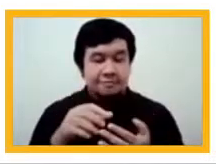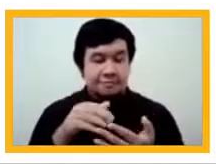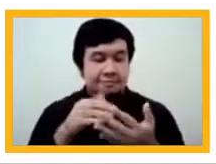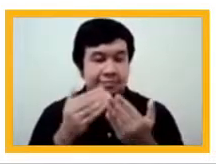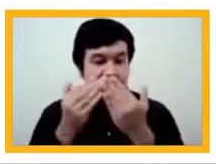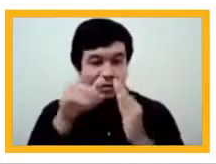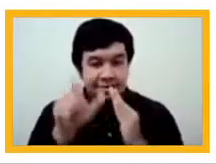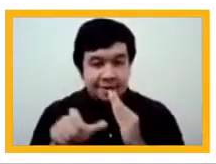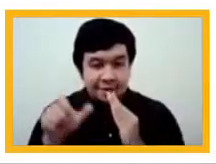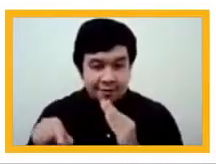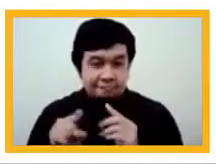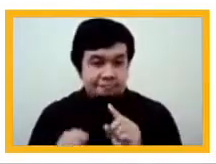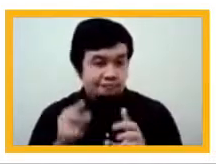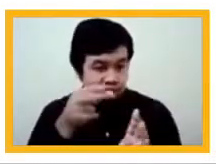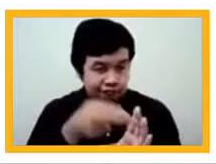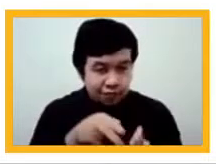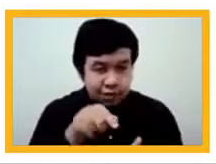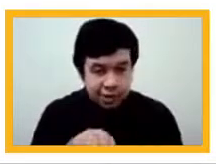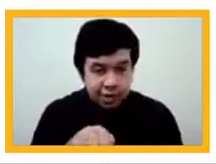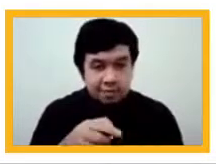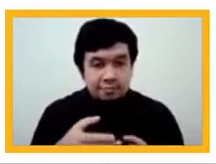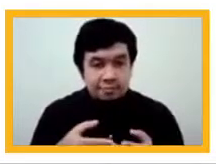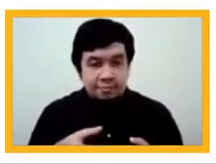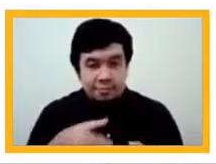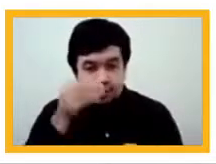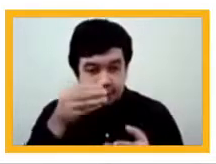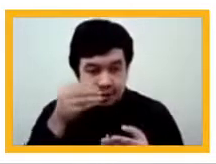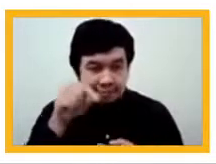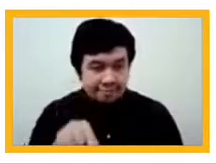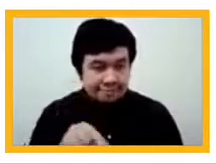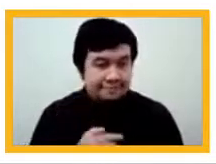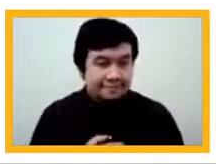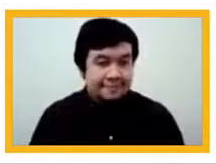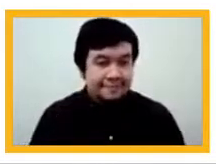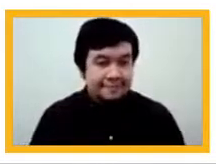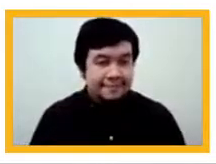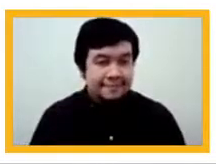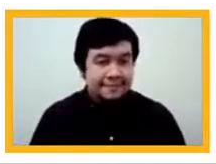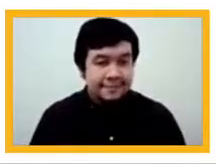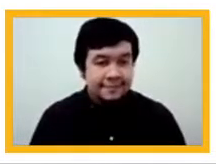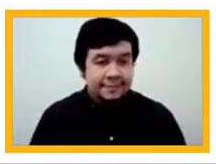for around 3 months or 6 months or 1 year